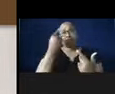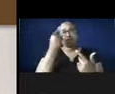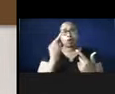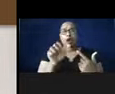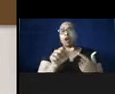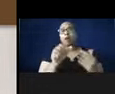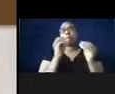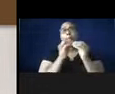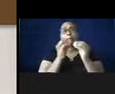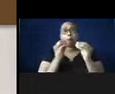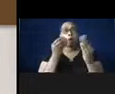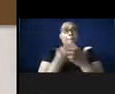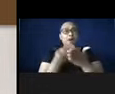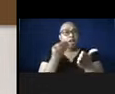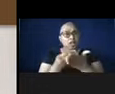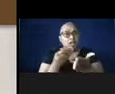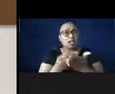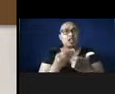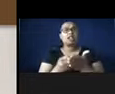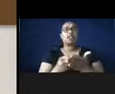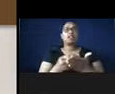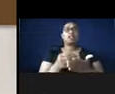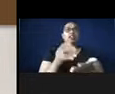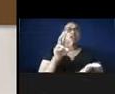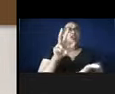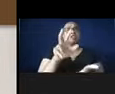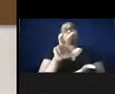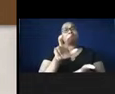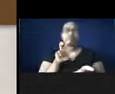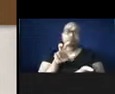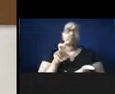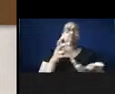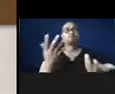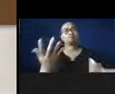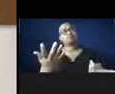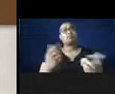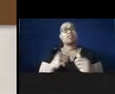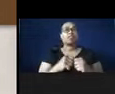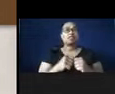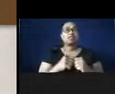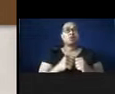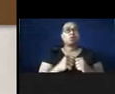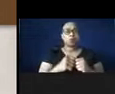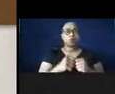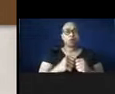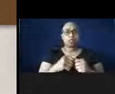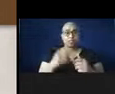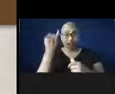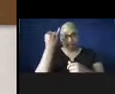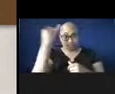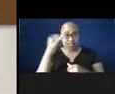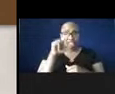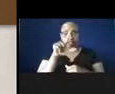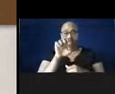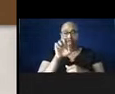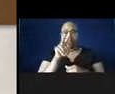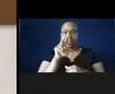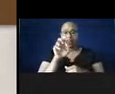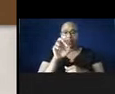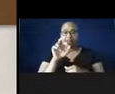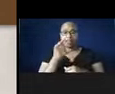some project funds. Well, the whole idea of leveraging is that We don't do